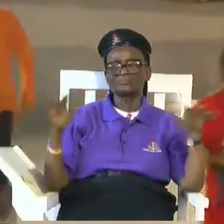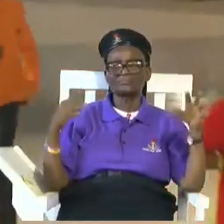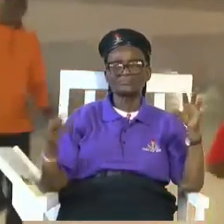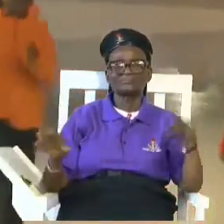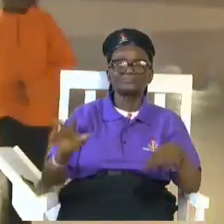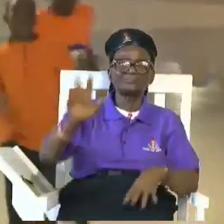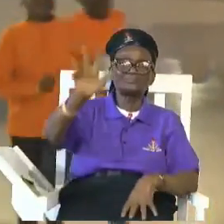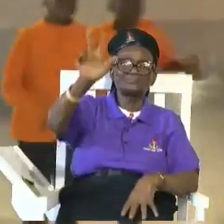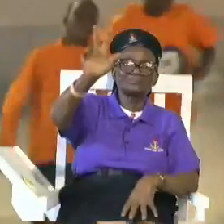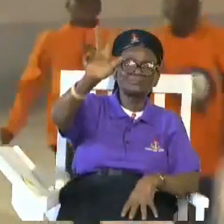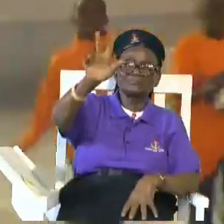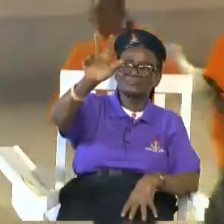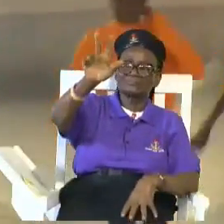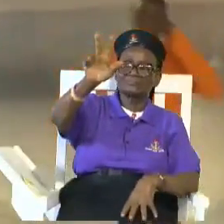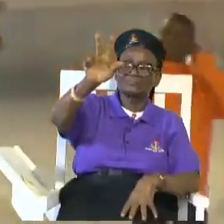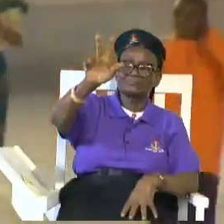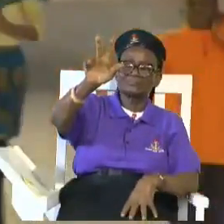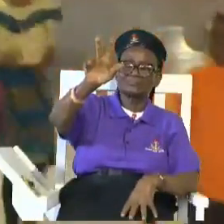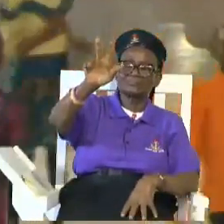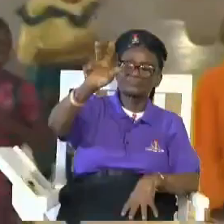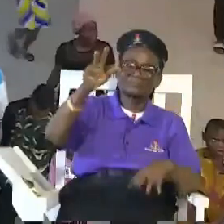three,